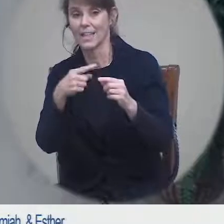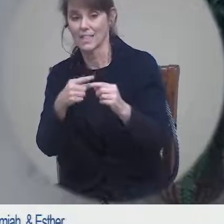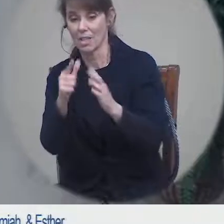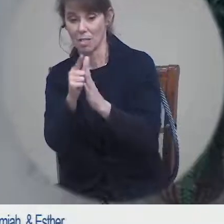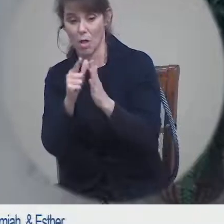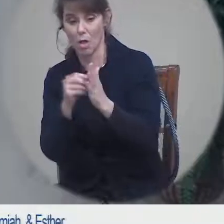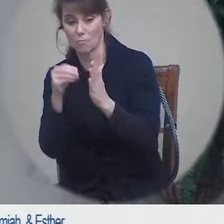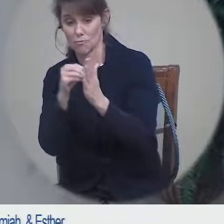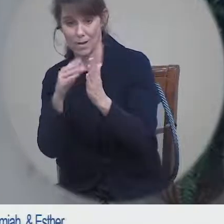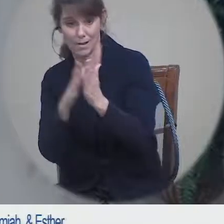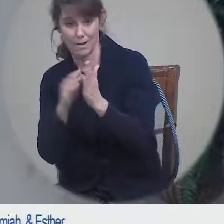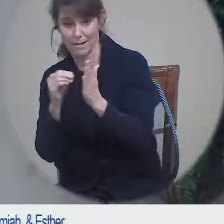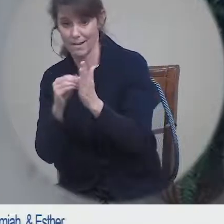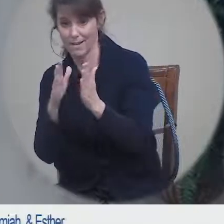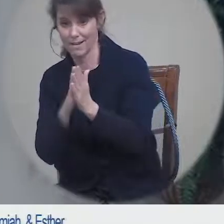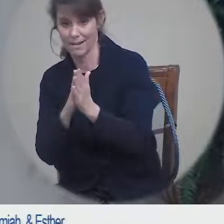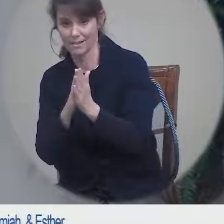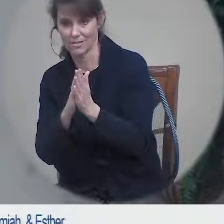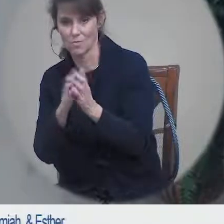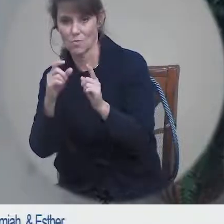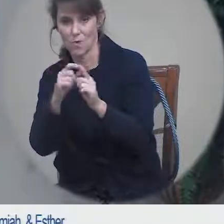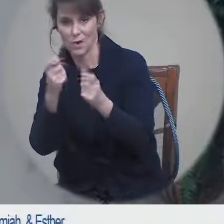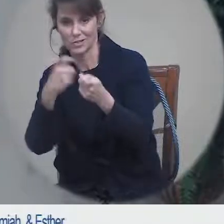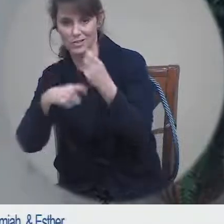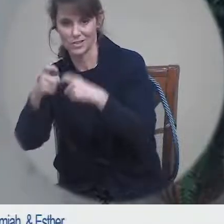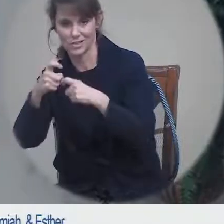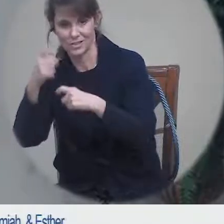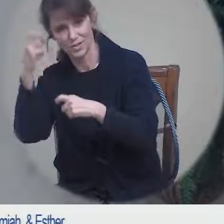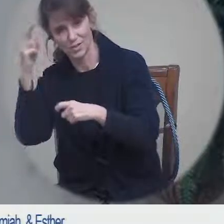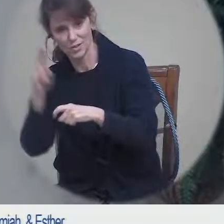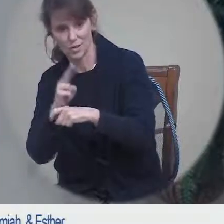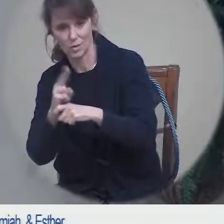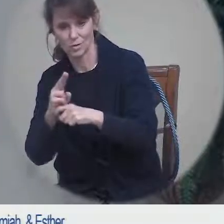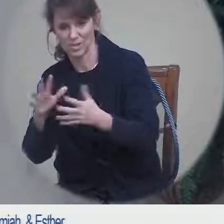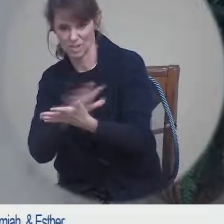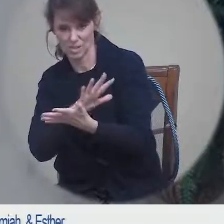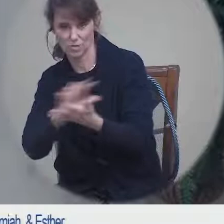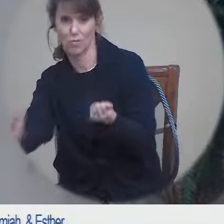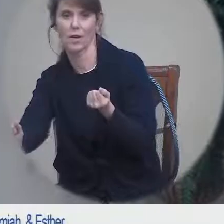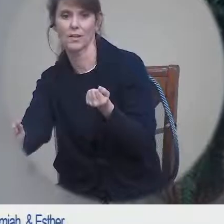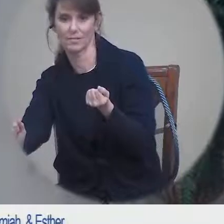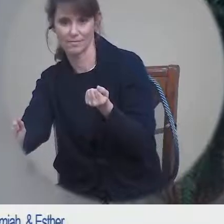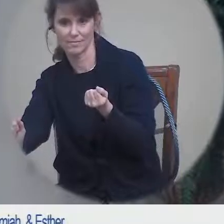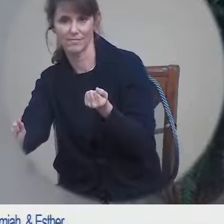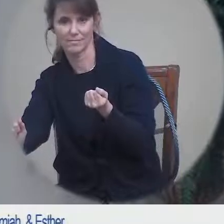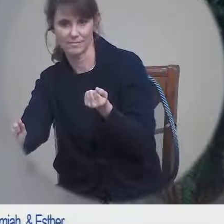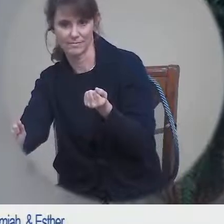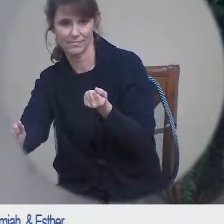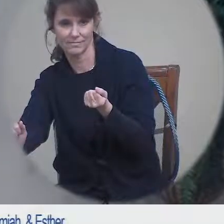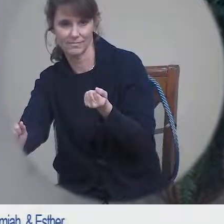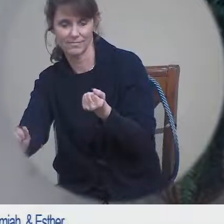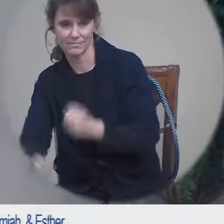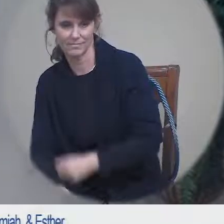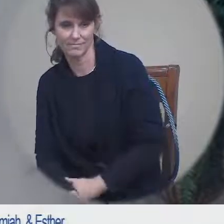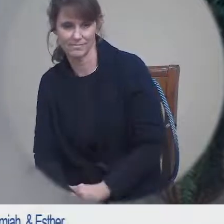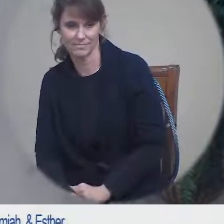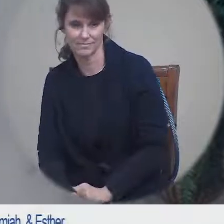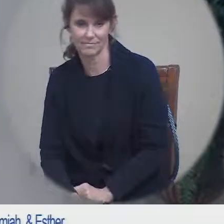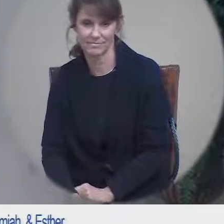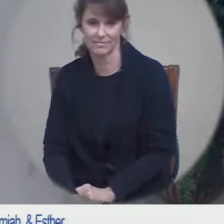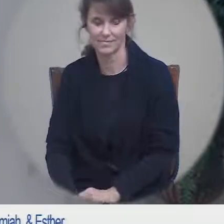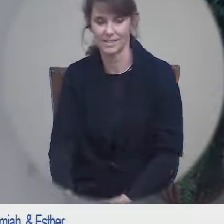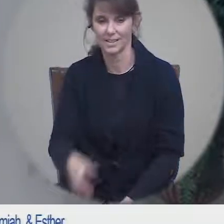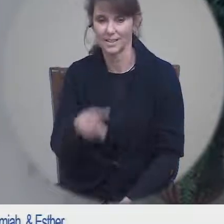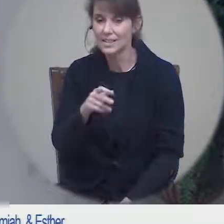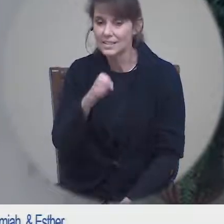sold out of my people to be destroyed, be killed, be annihilated, if we had been sold merely as slaves, she's talking about